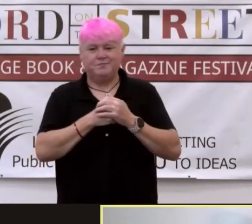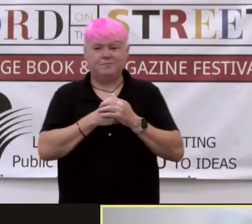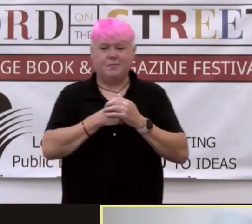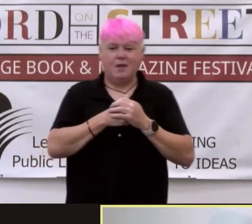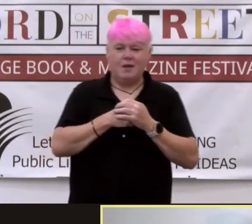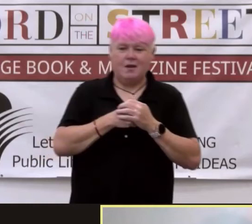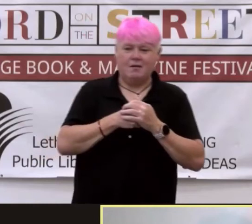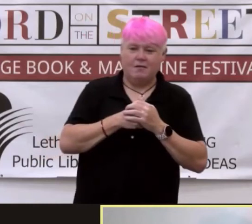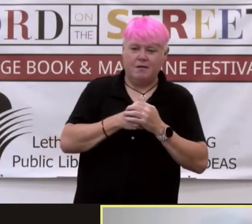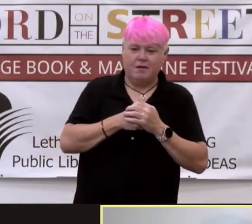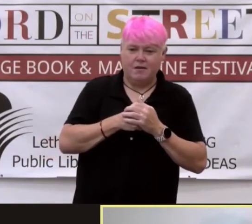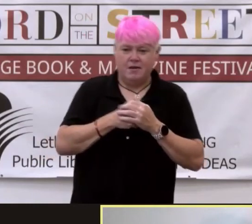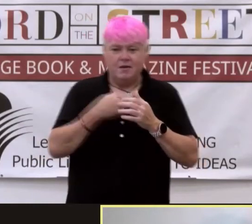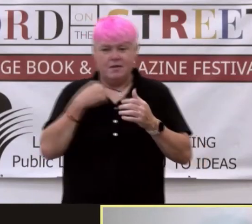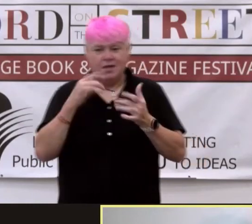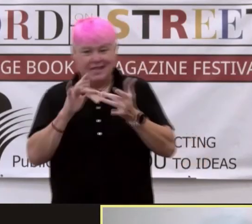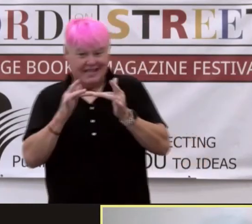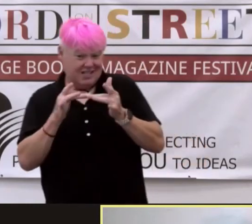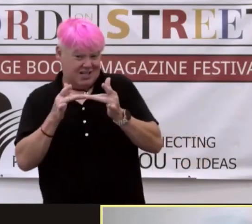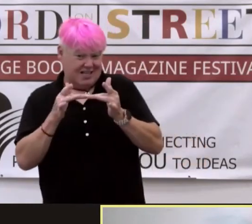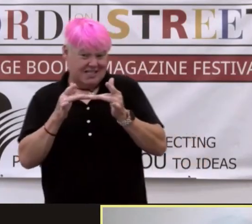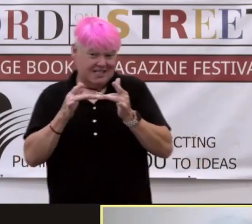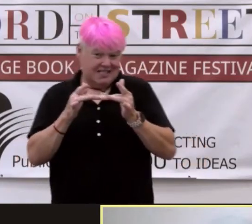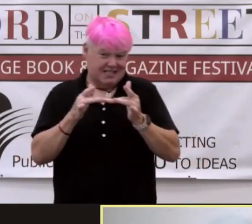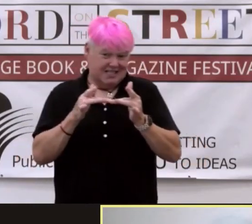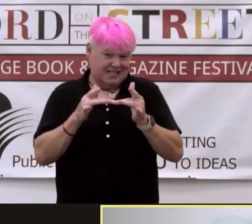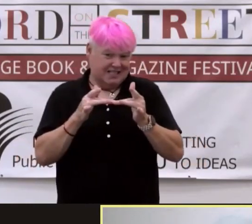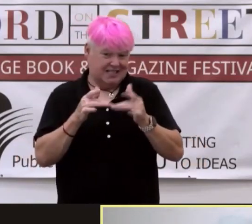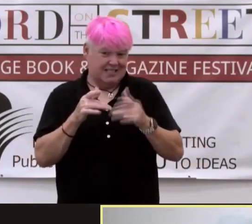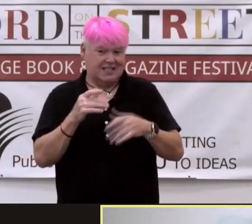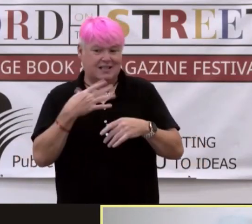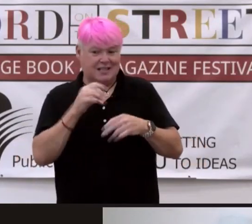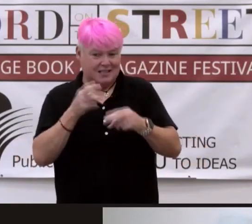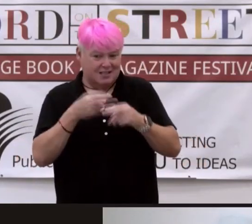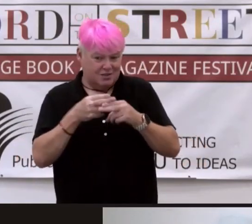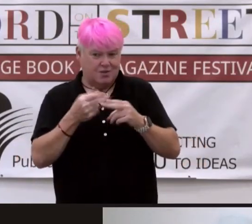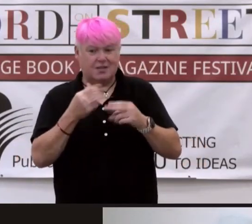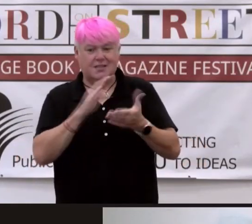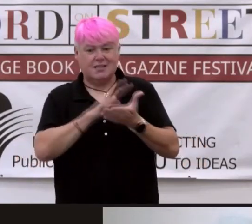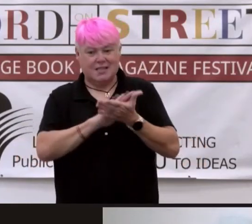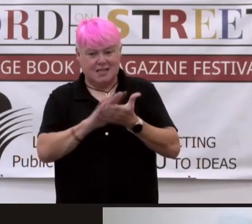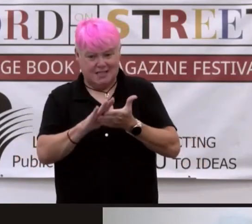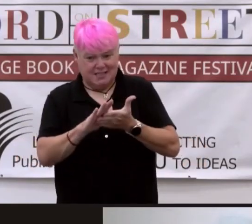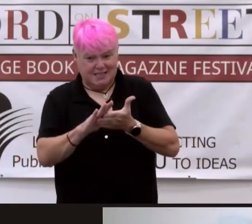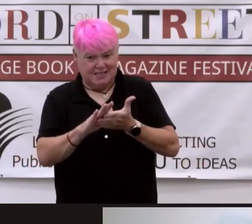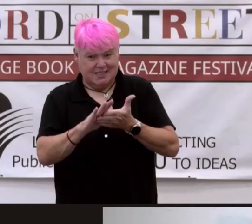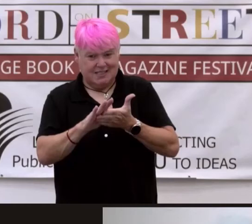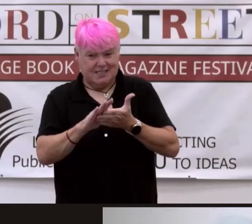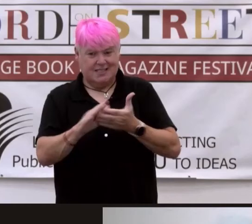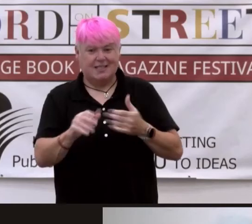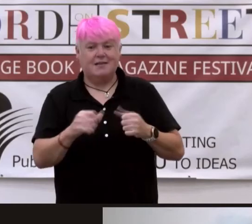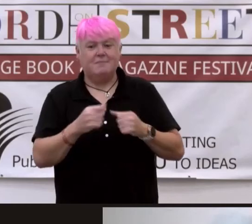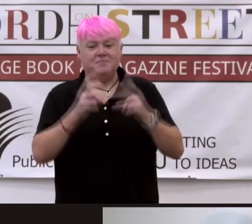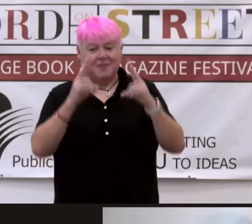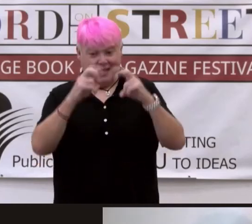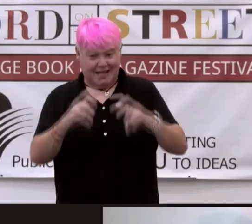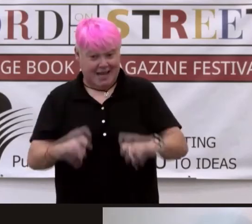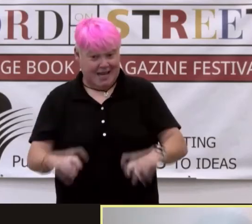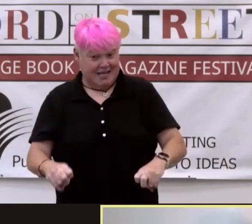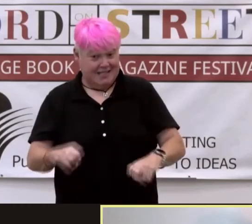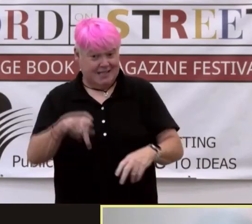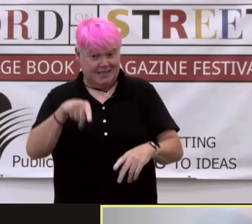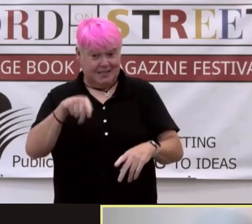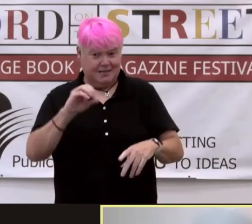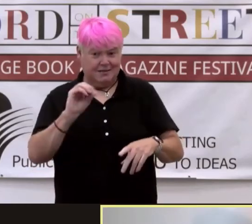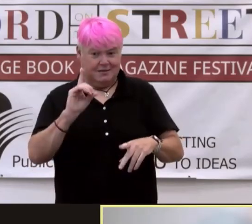that. I think the internet has ruined concise. I like concise. Yeah, it's nice. And edited. I also enjoy an edited podcast. Those are